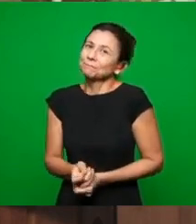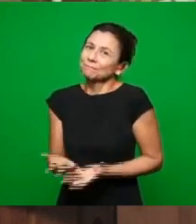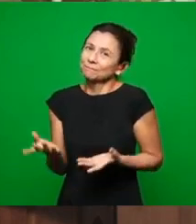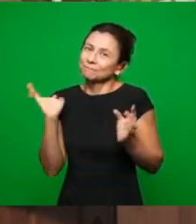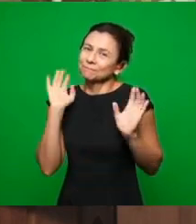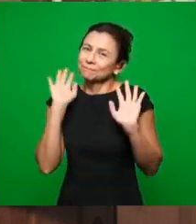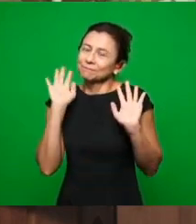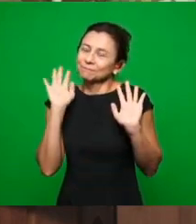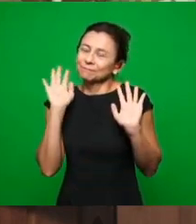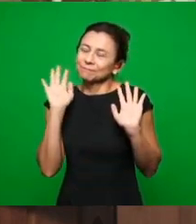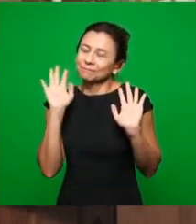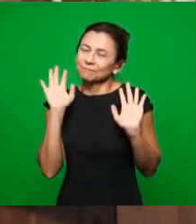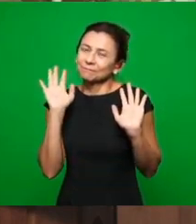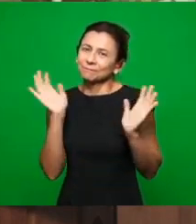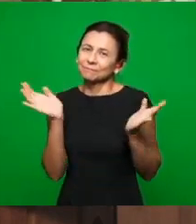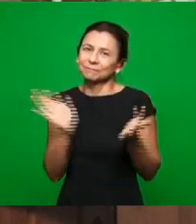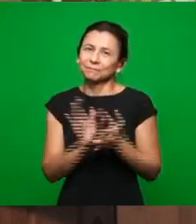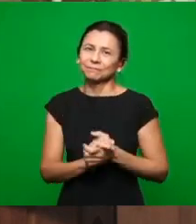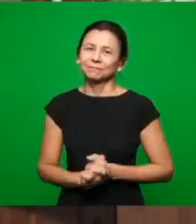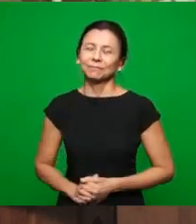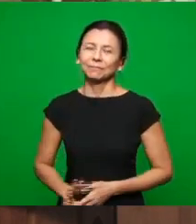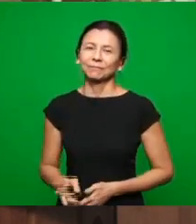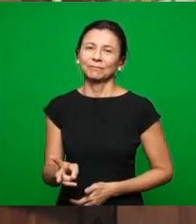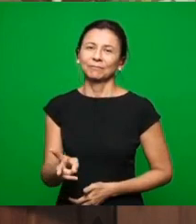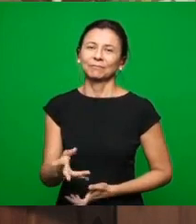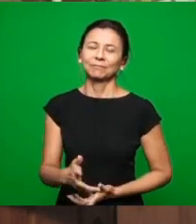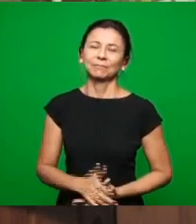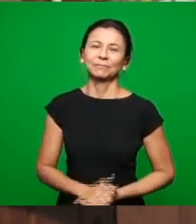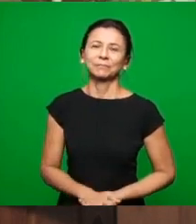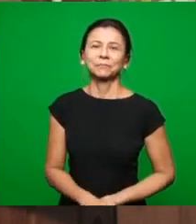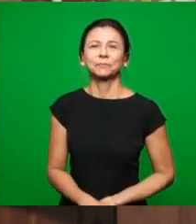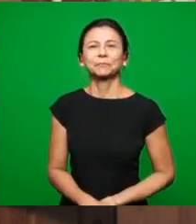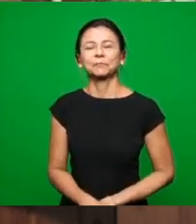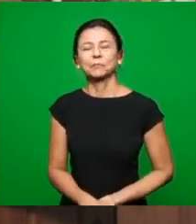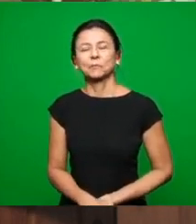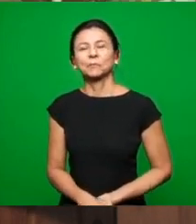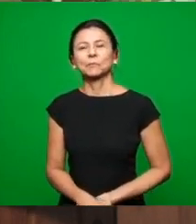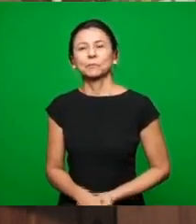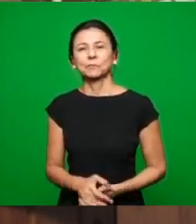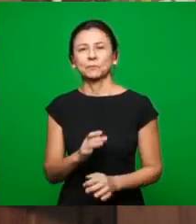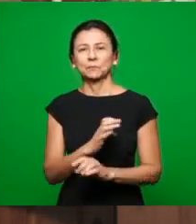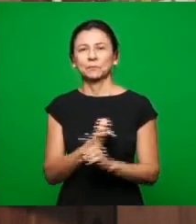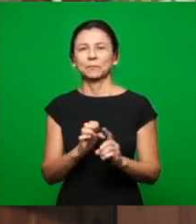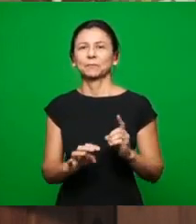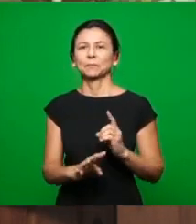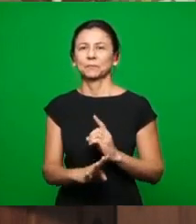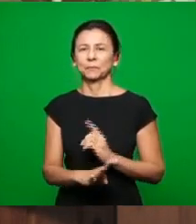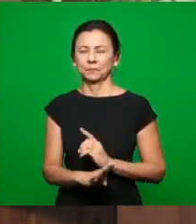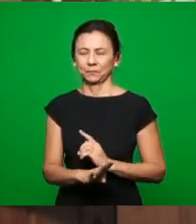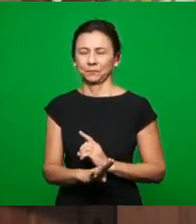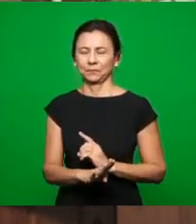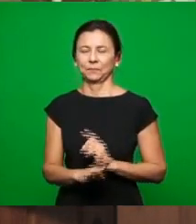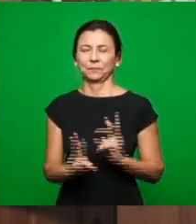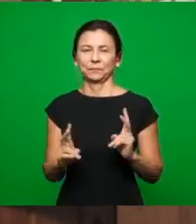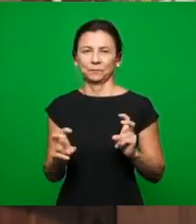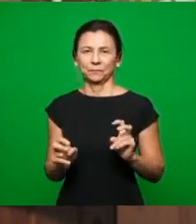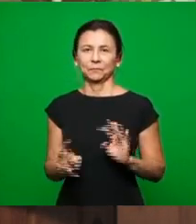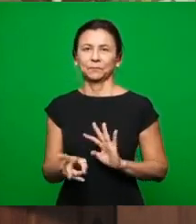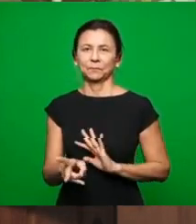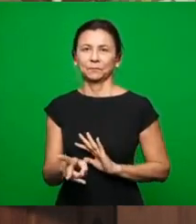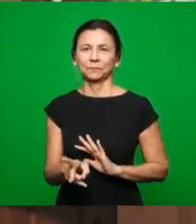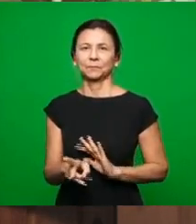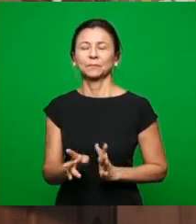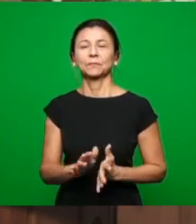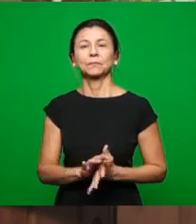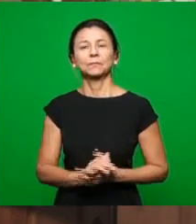knows. We should not be worried about this. So let us continue with the Sunday school. We have 10